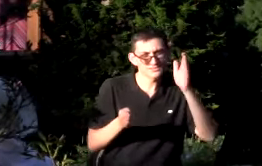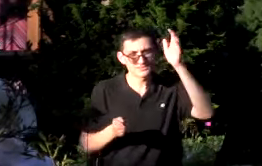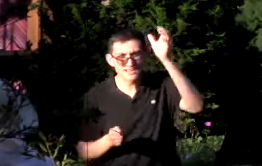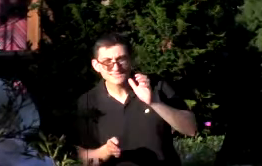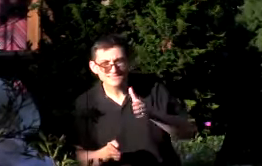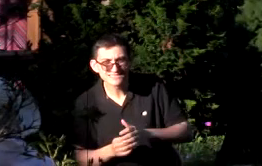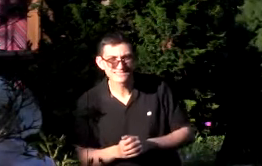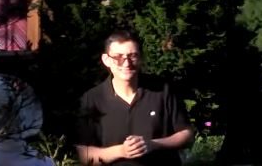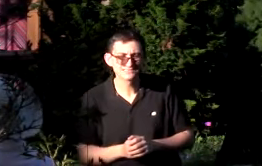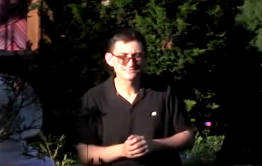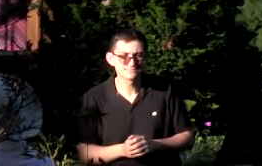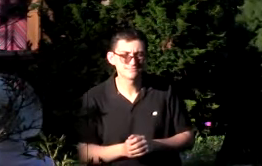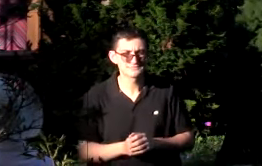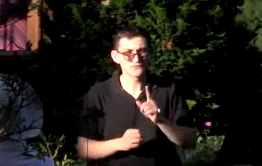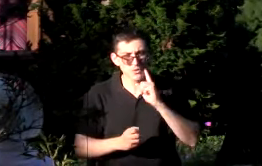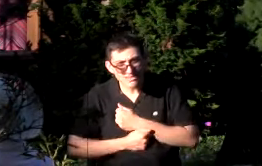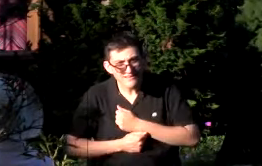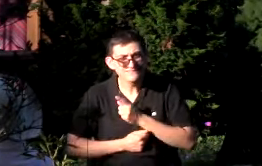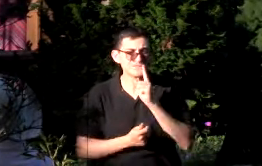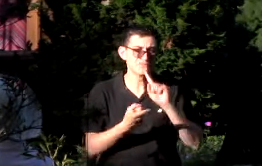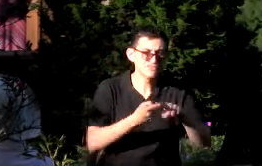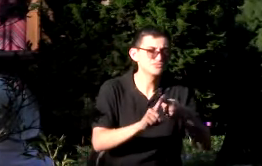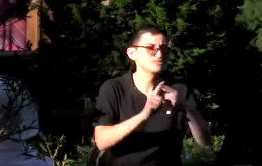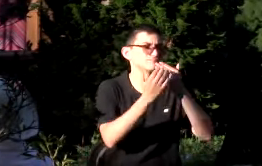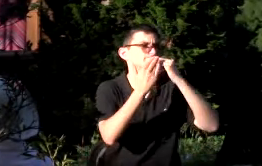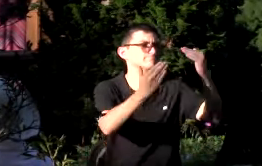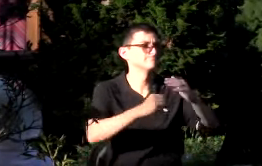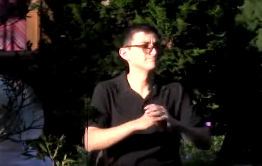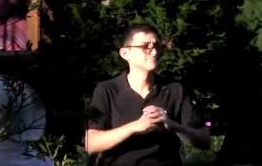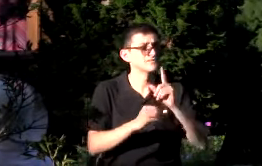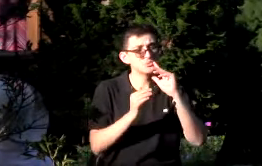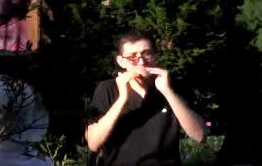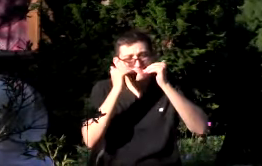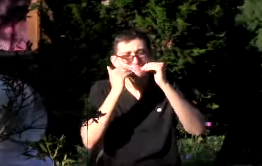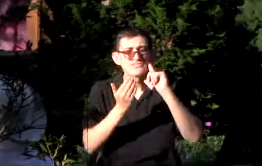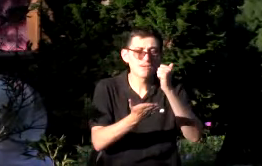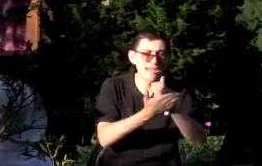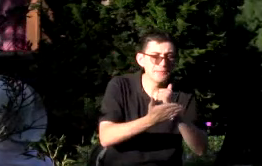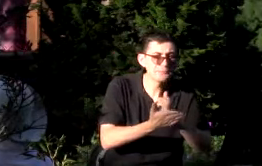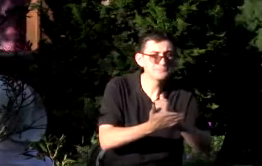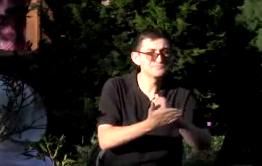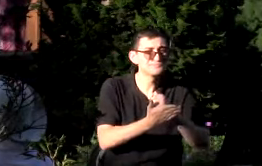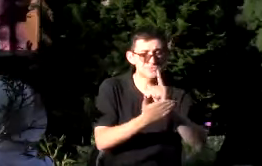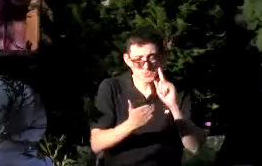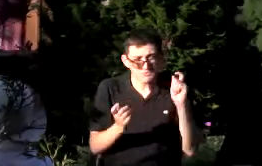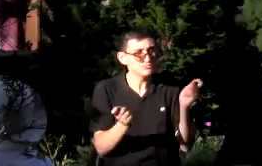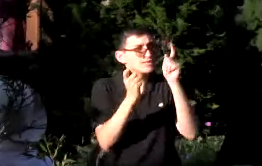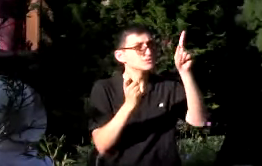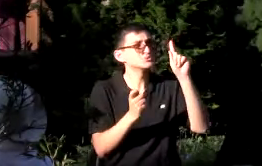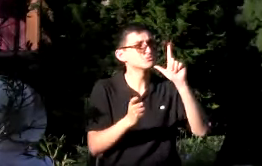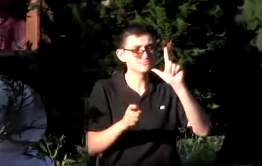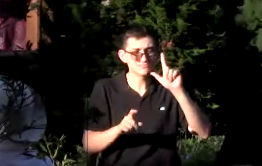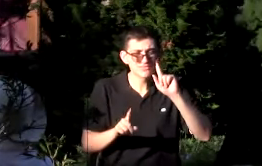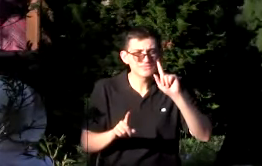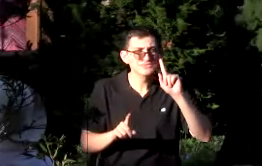friendship and love, for kind hearts, for smiling faces and helping hands. God, we praise you for those who care for others, for